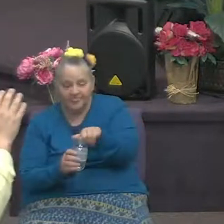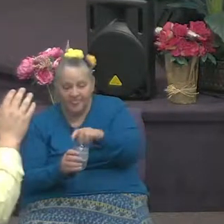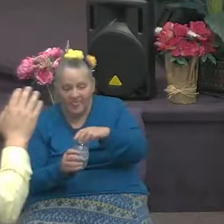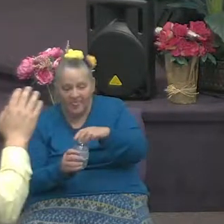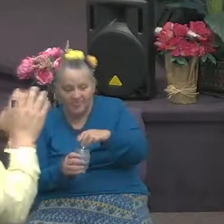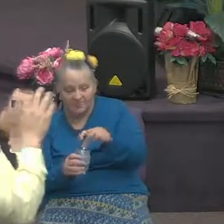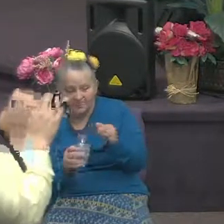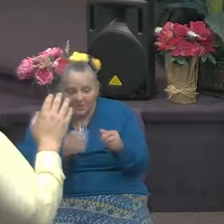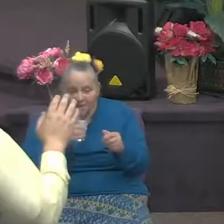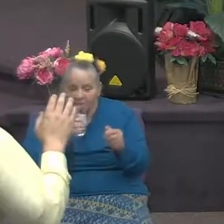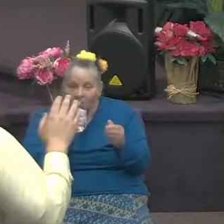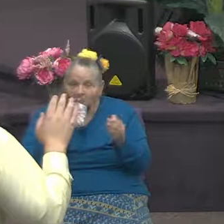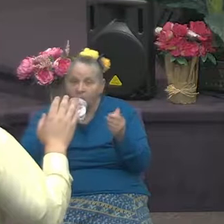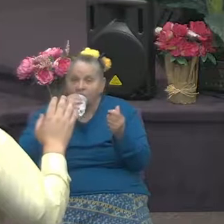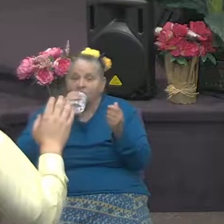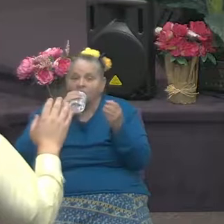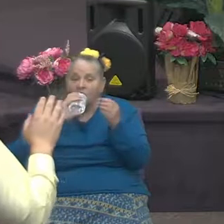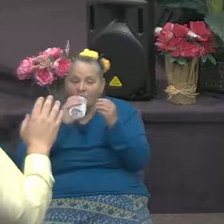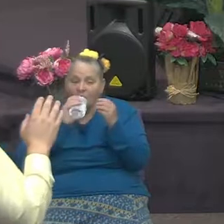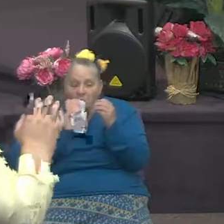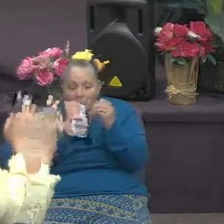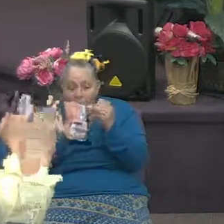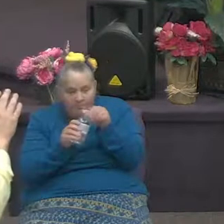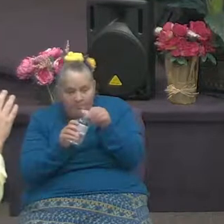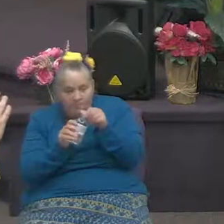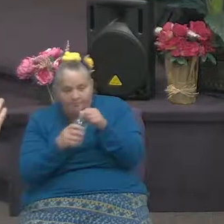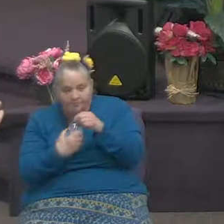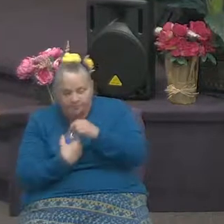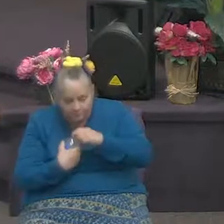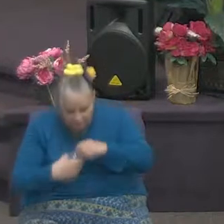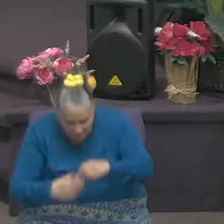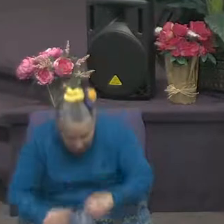It says that he plunged me